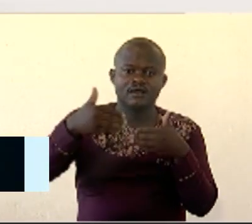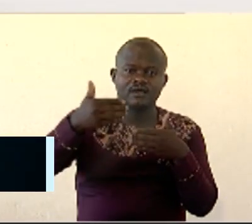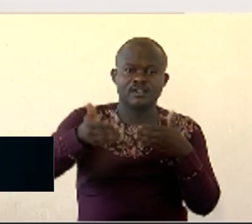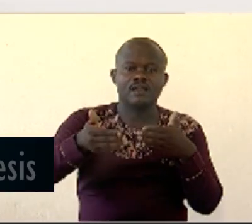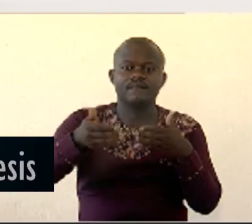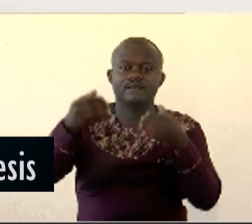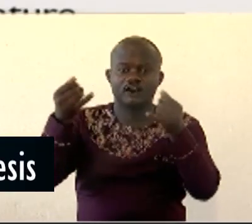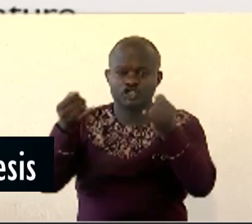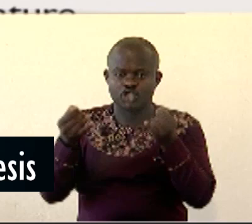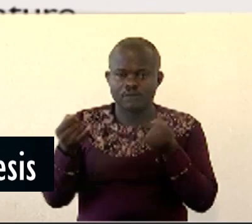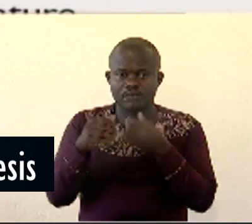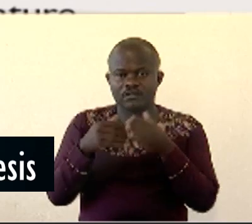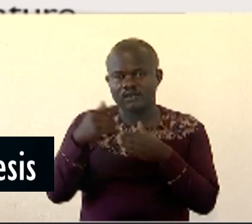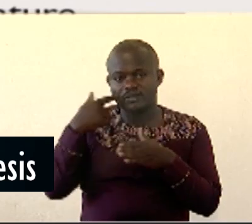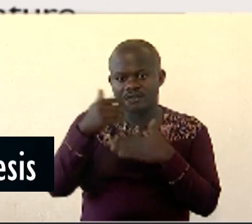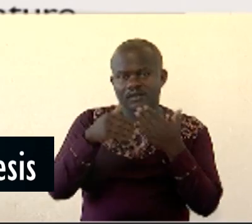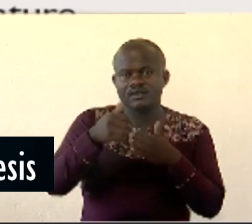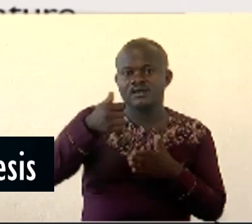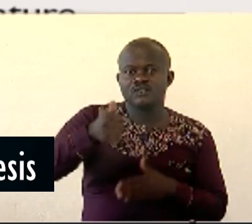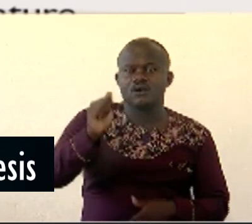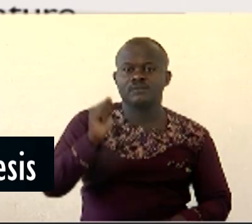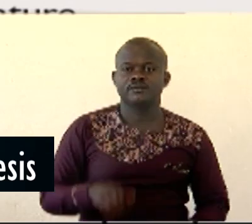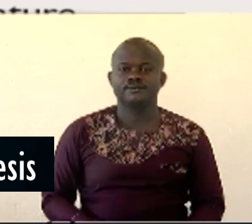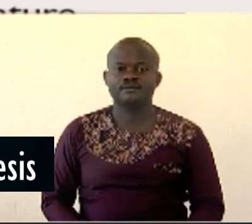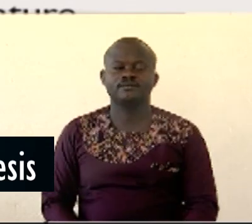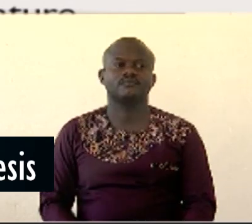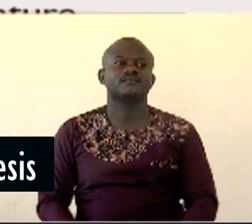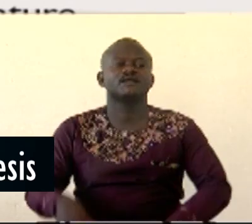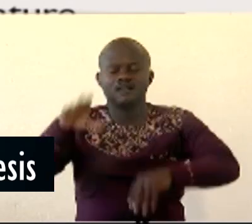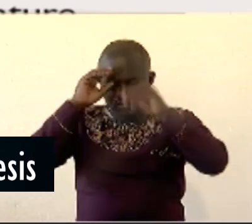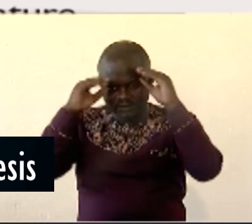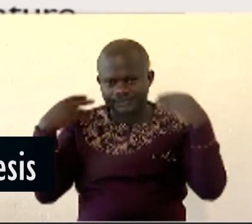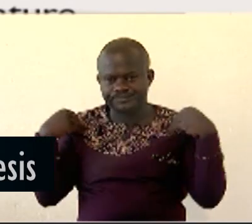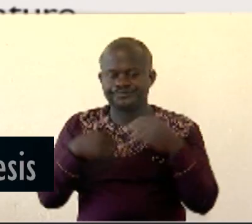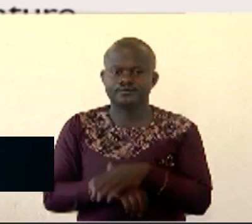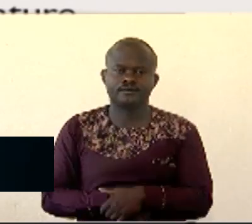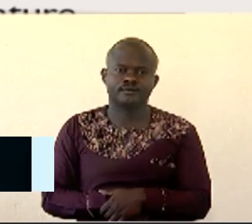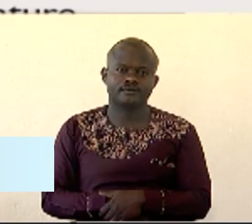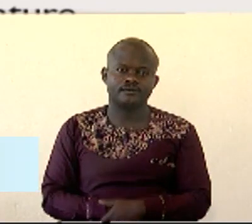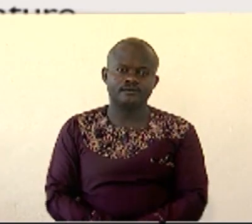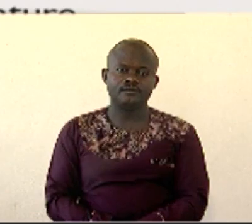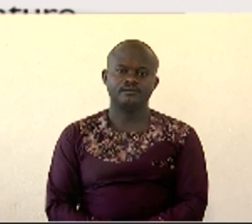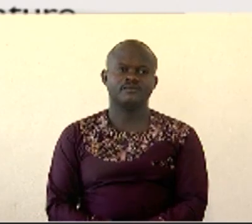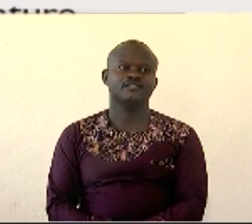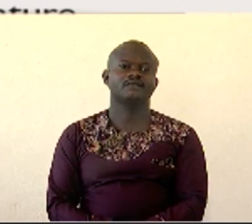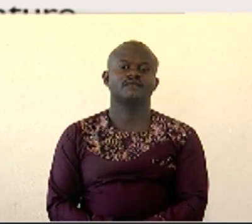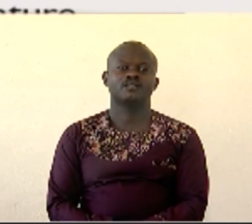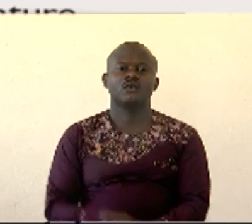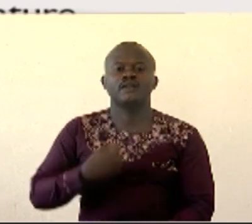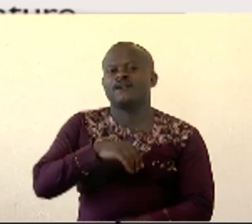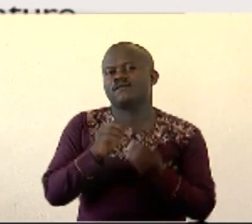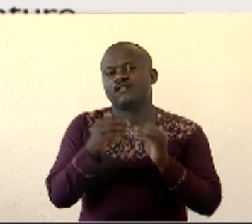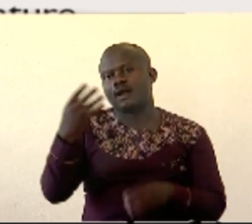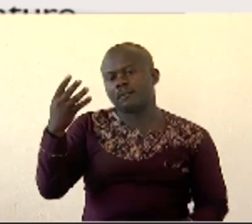spaces for them to absorb carbon dioxide. So let's have lesson assessment. We have almost like 4